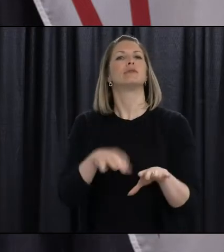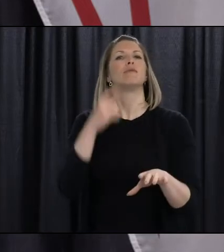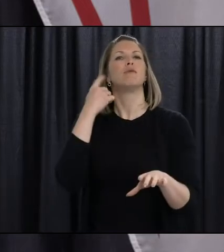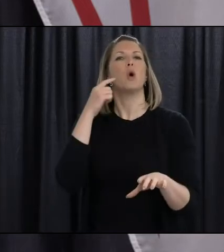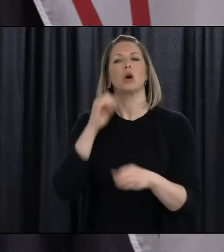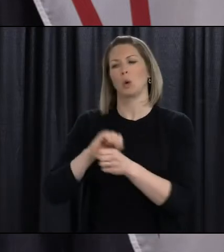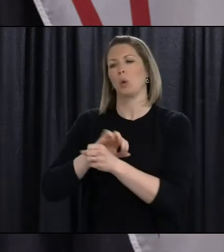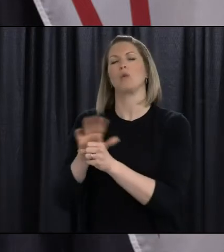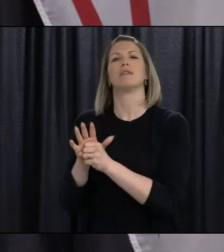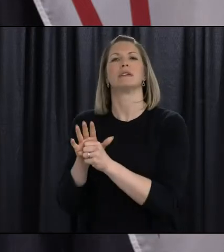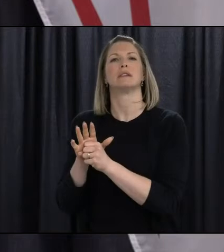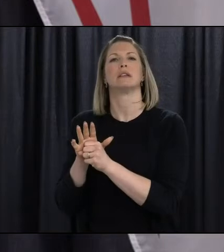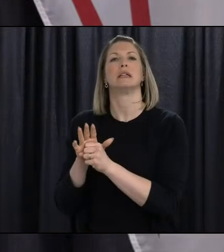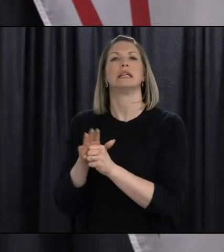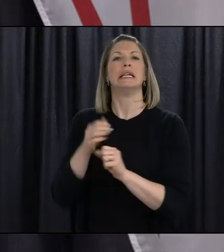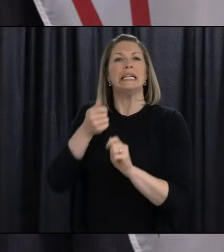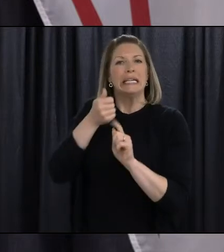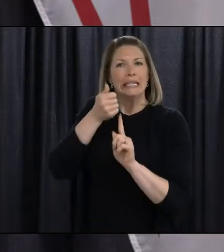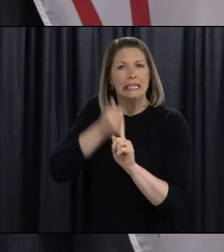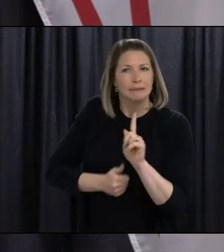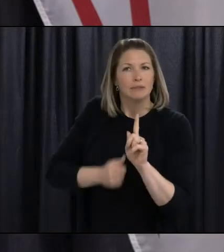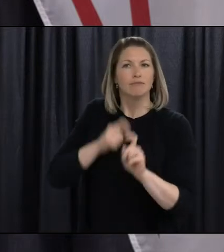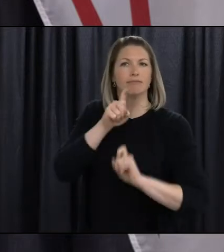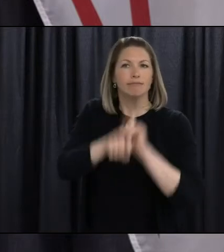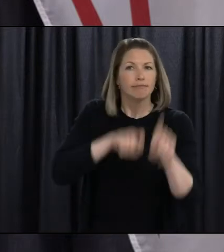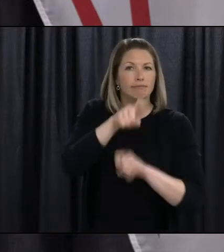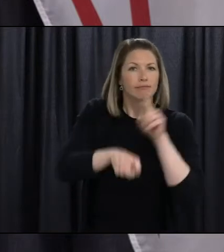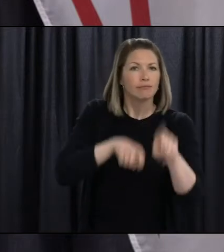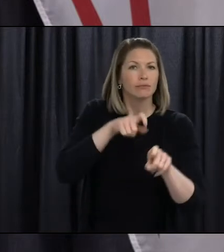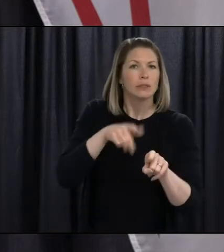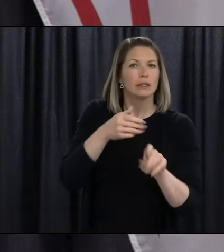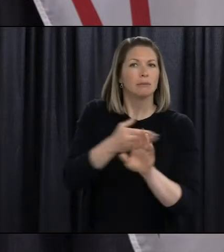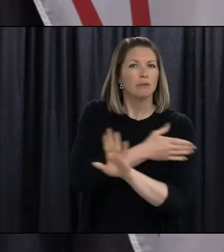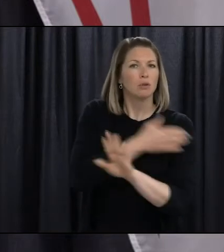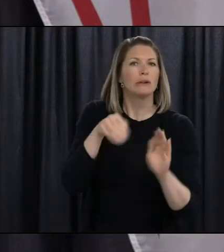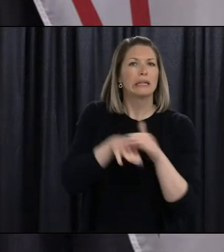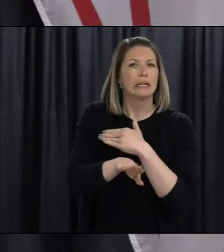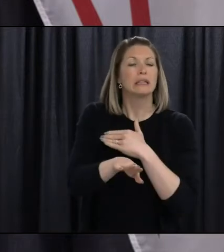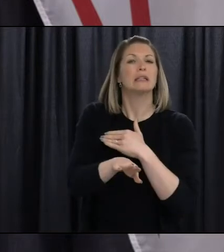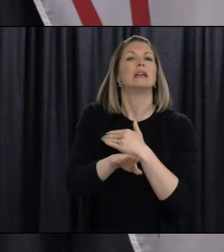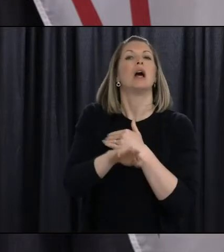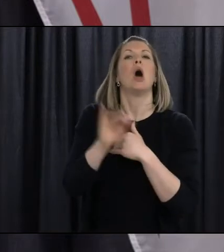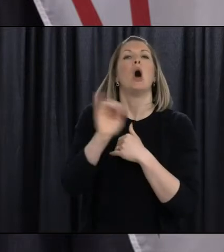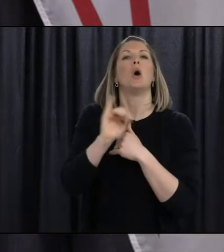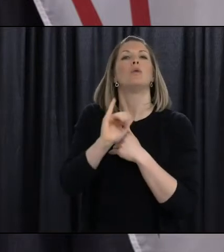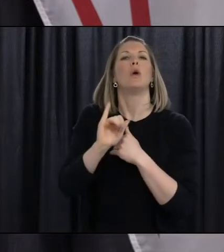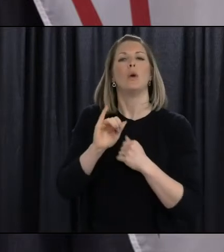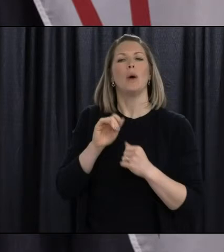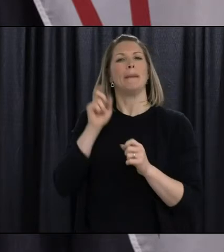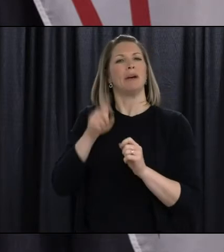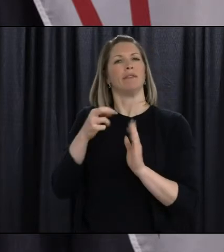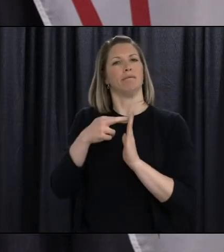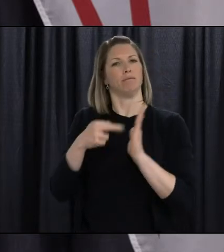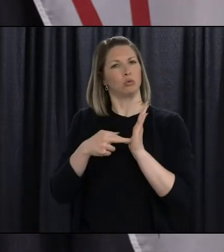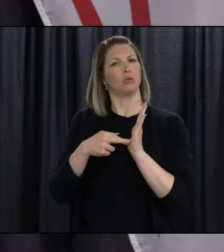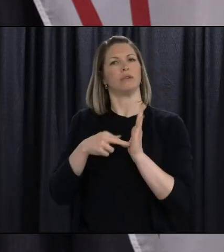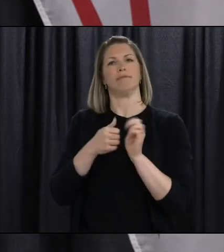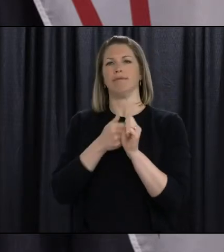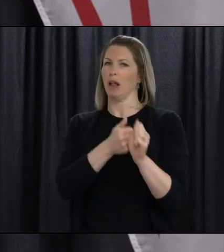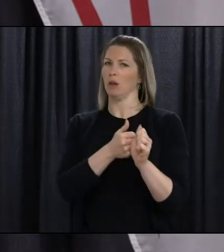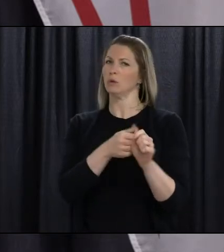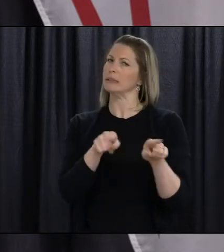appropriate personal protective equipment, and for detailed guidelines regarding pet grooming services, please visit